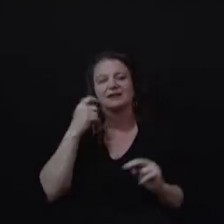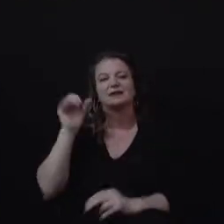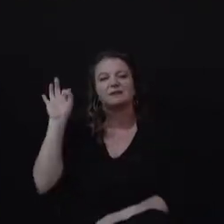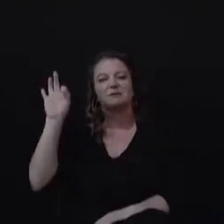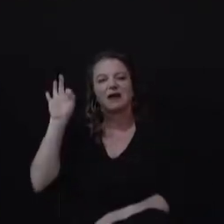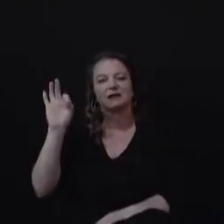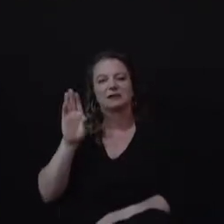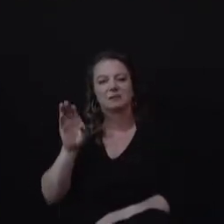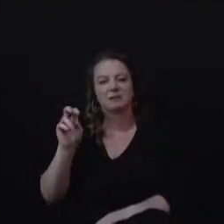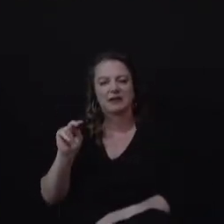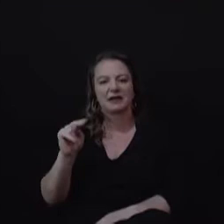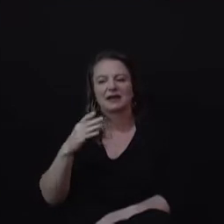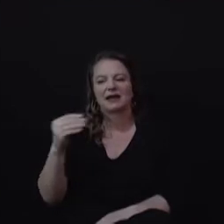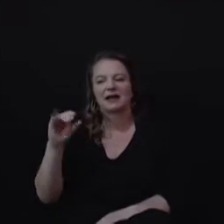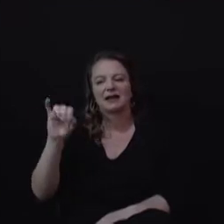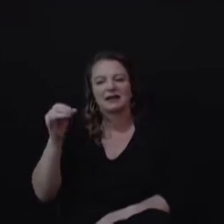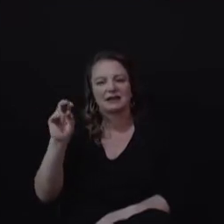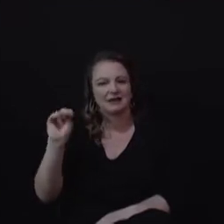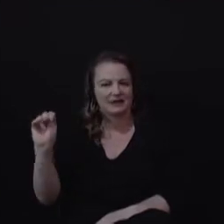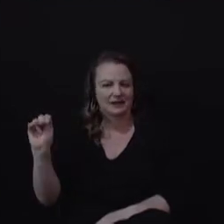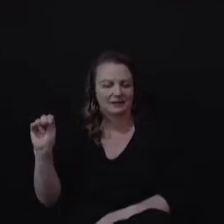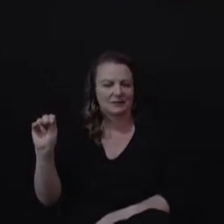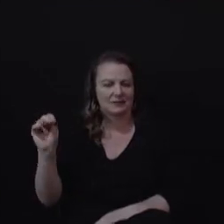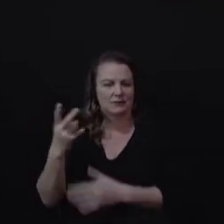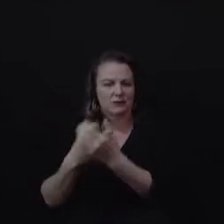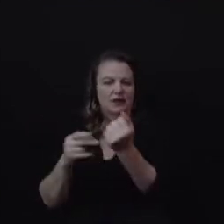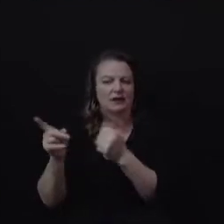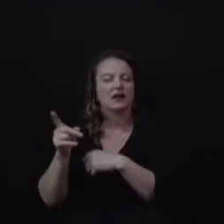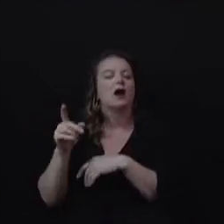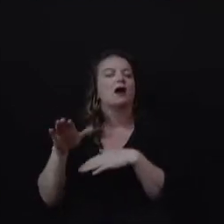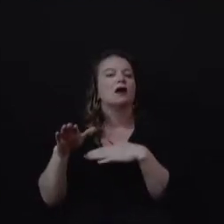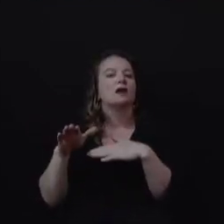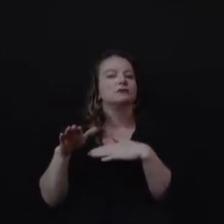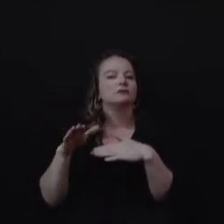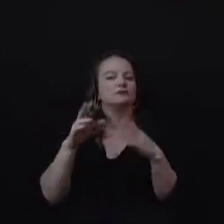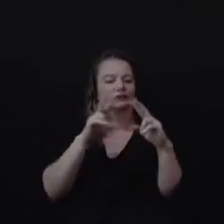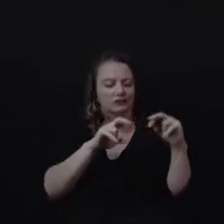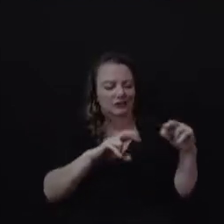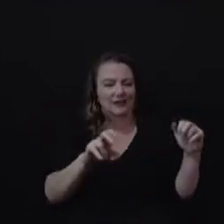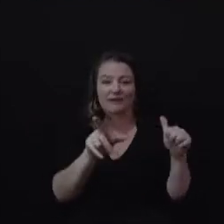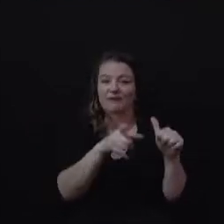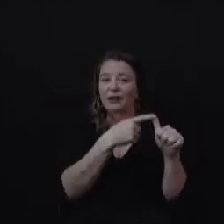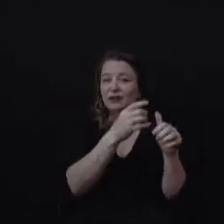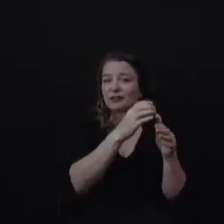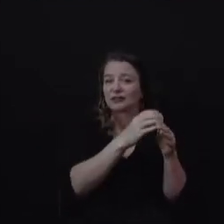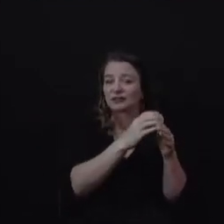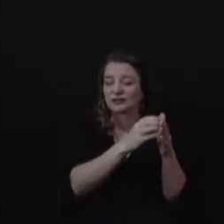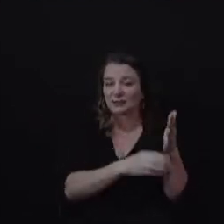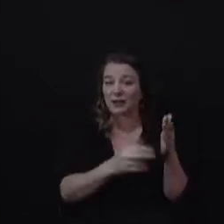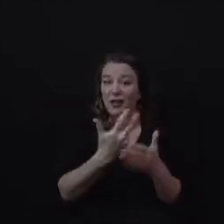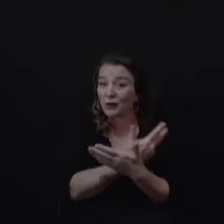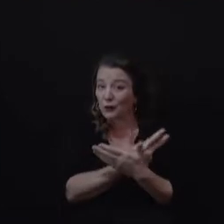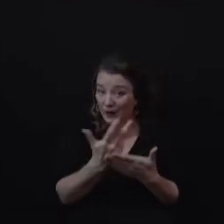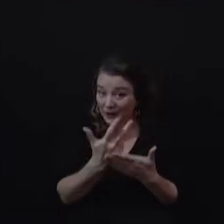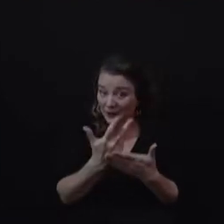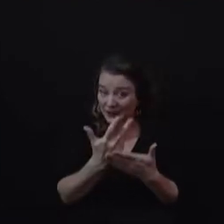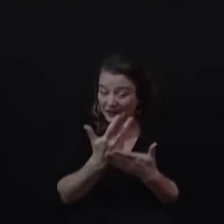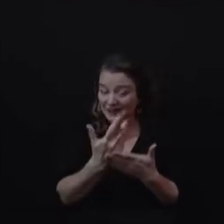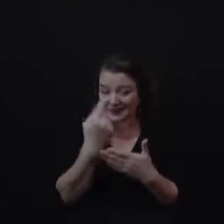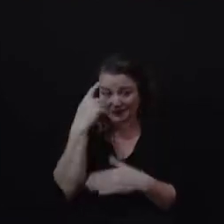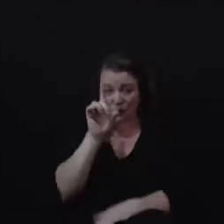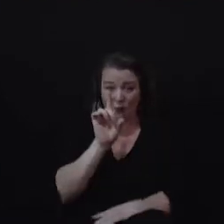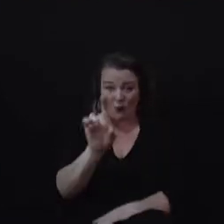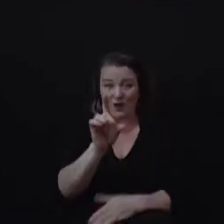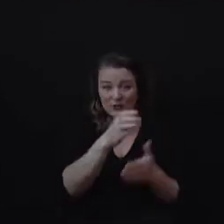Pastor Jennifer, over the past 3 weeks, walked us through the first chapter. It took us 3 weeks to get through the first